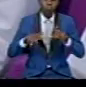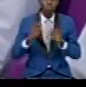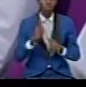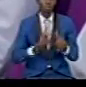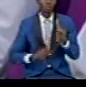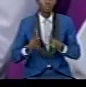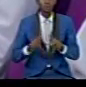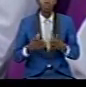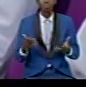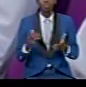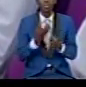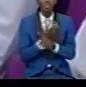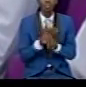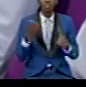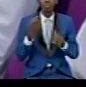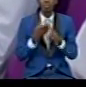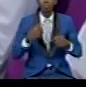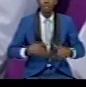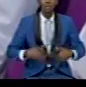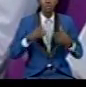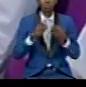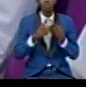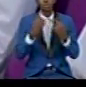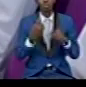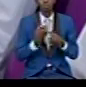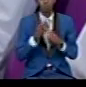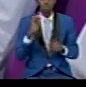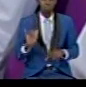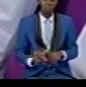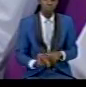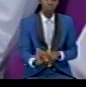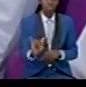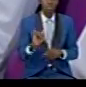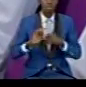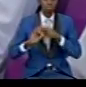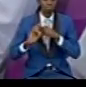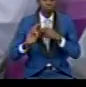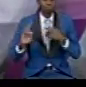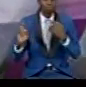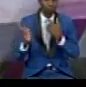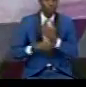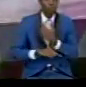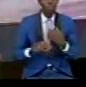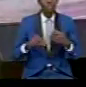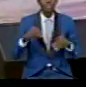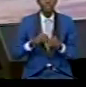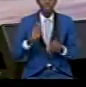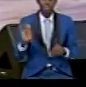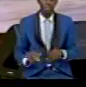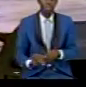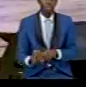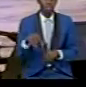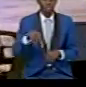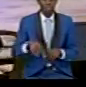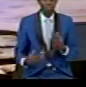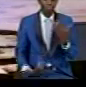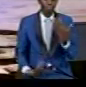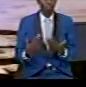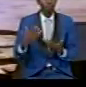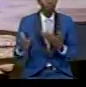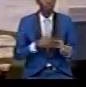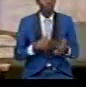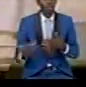delivered from the wrath to come, from eternal punishment in eternal hell, whatever